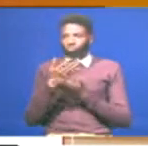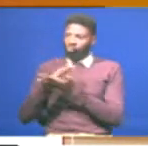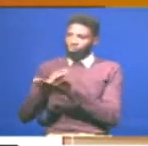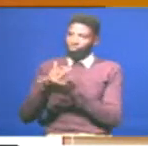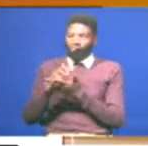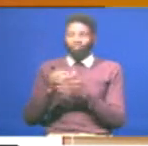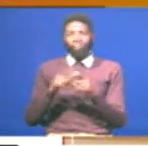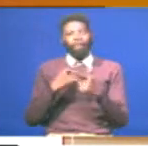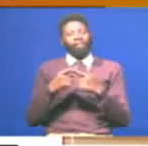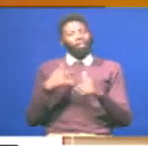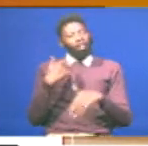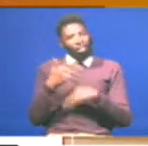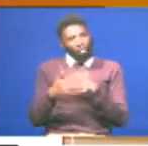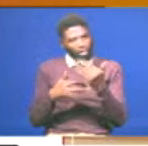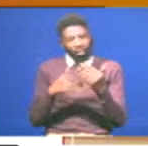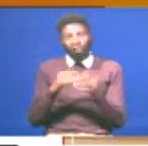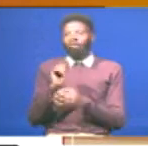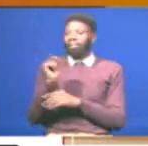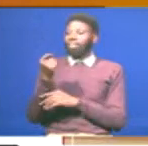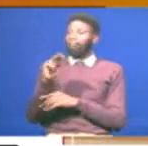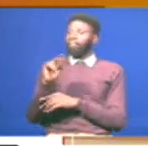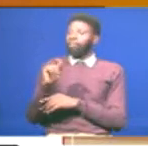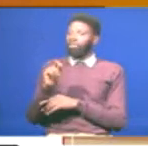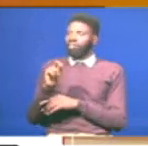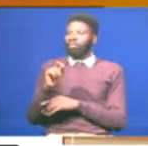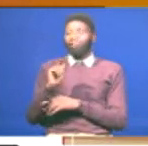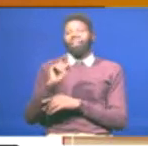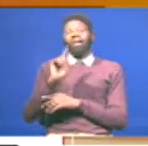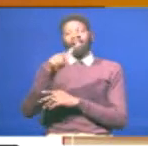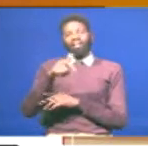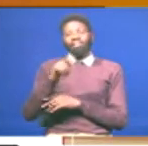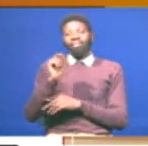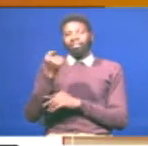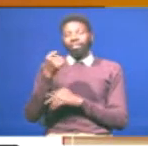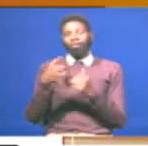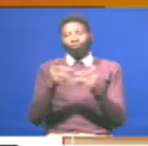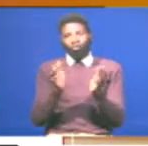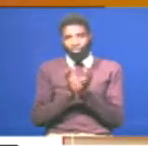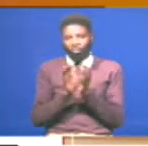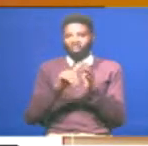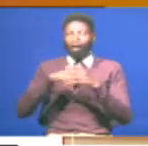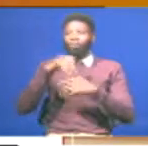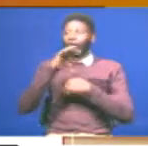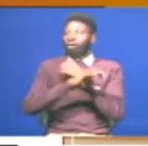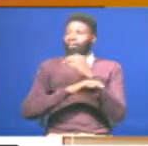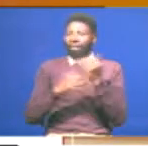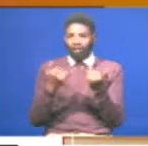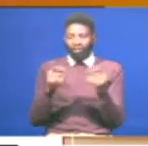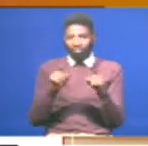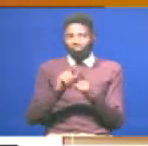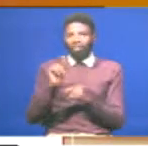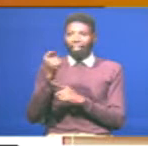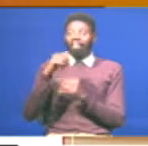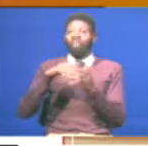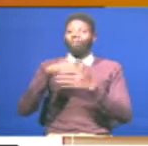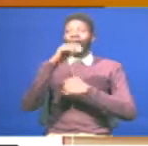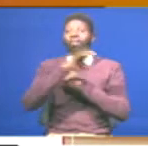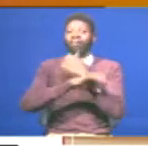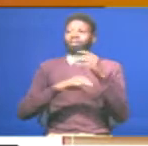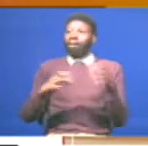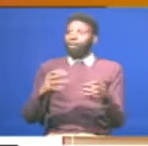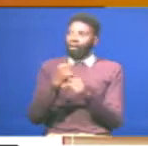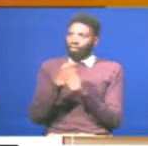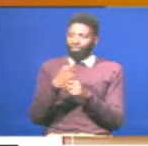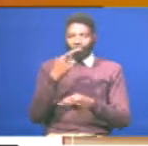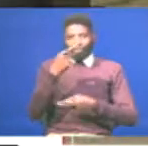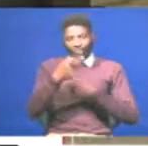what became KenyaNet, later Kenya Community Abroad, and now Kenya Diaspora Alliance. So, well, that was the journey how